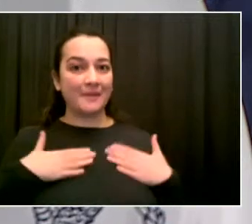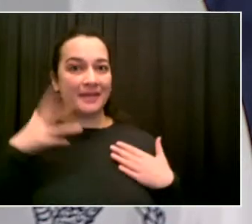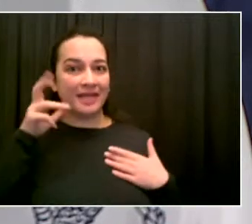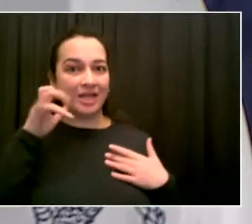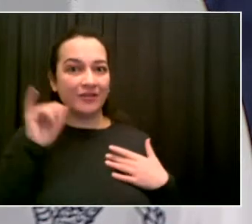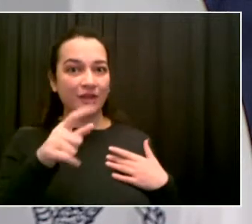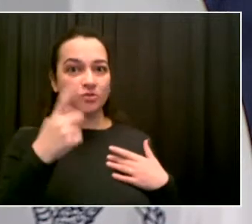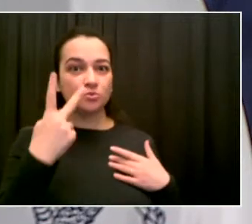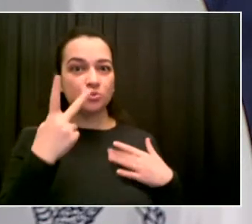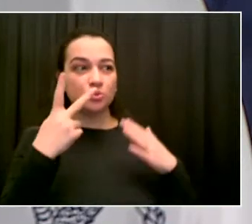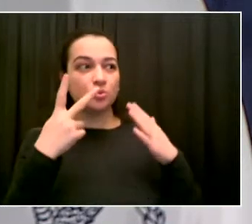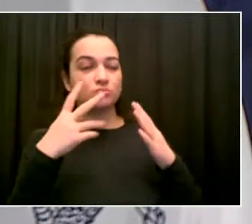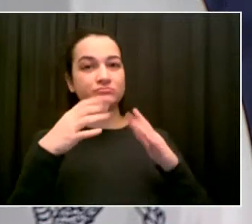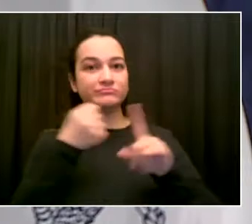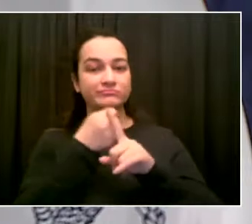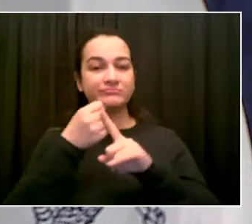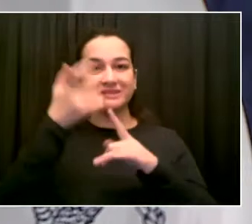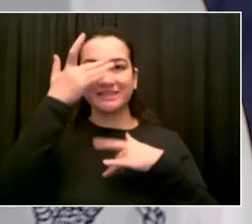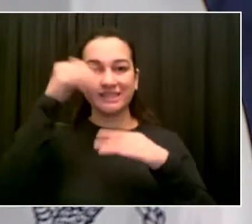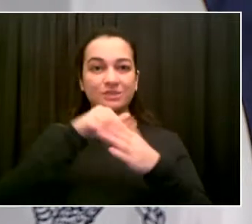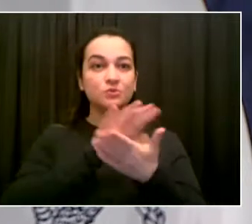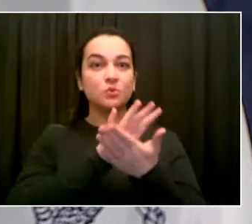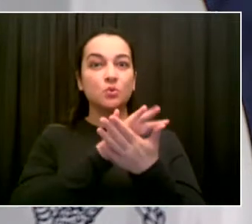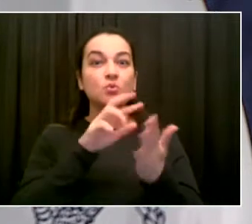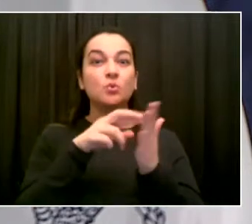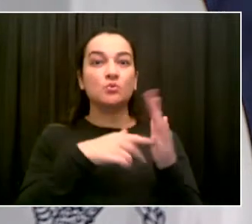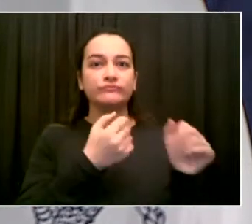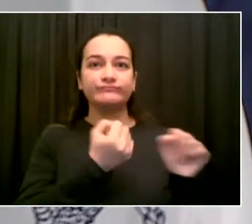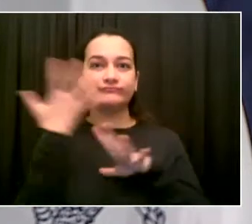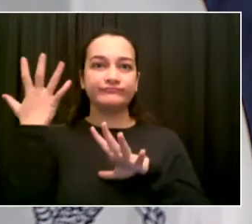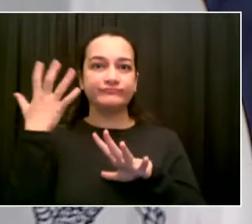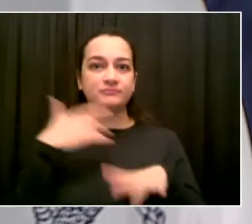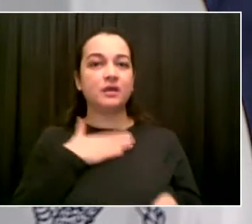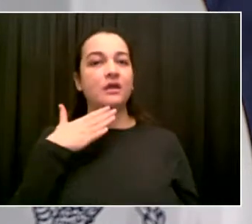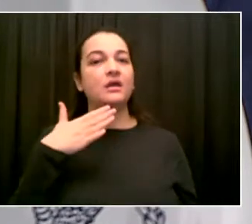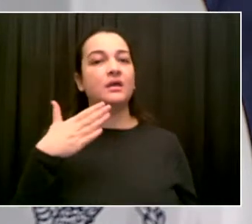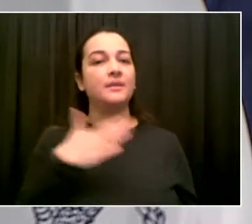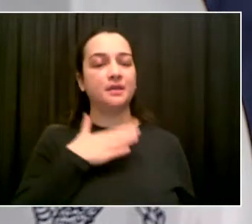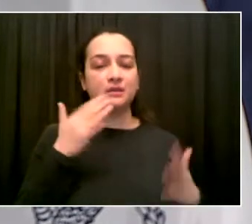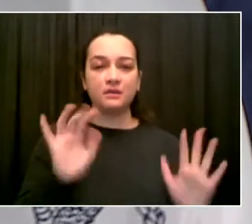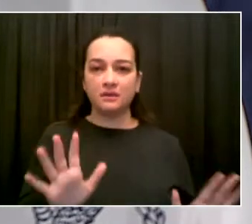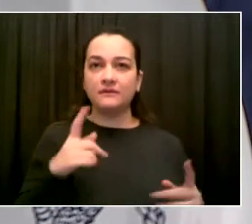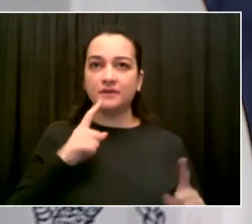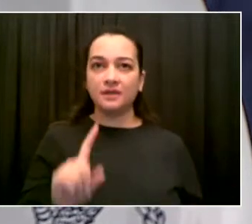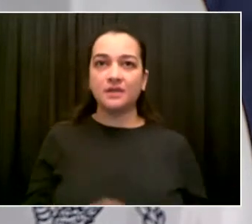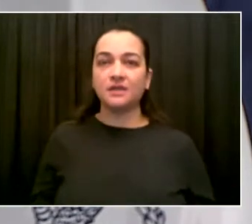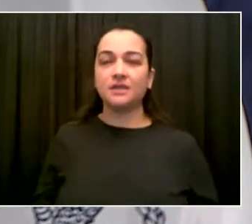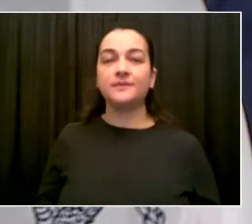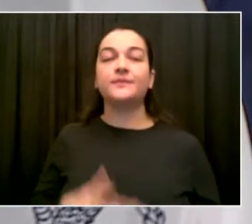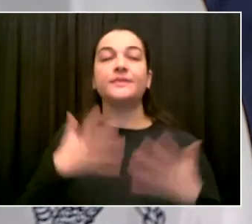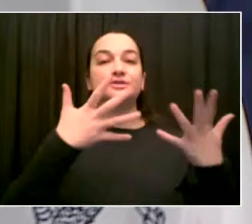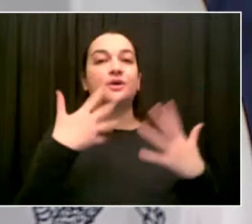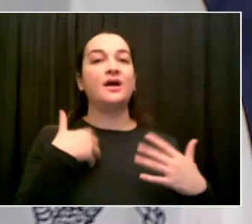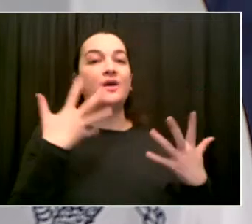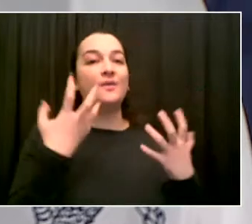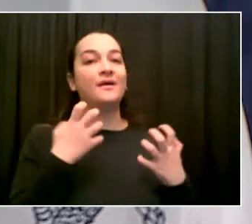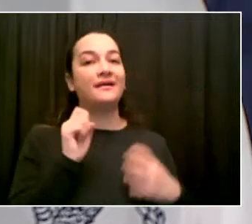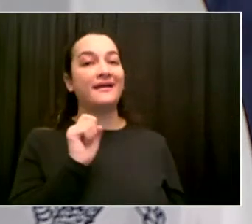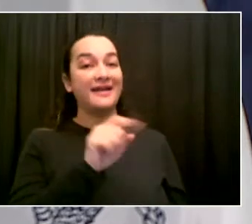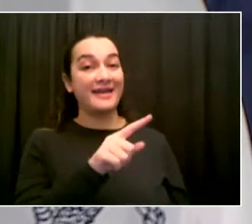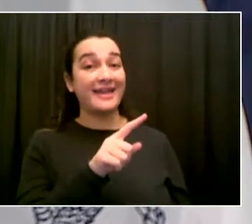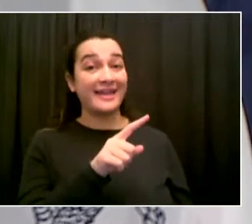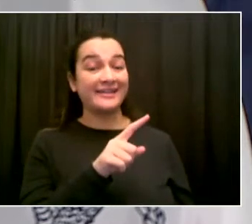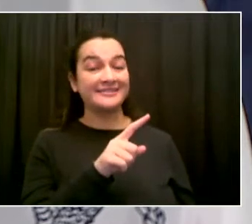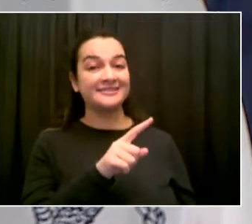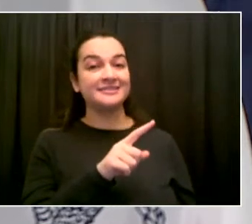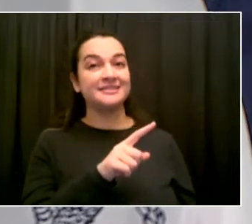Okay, so someone already asked this, but I wanted to just follow up. I believe Andrea from CBS asked this,